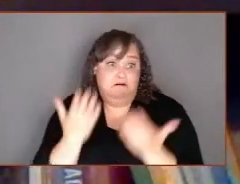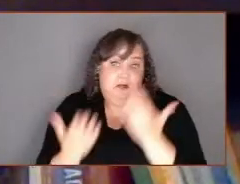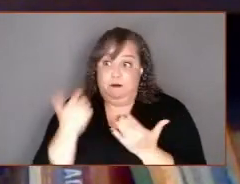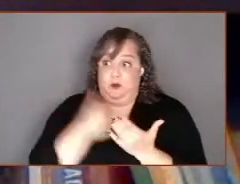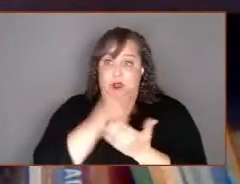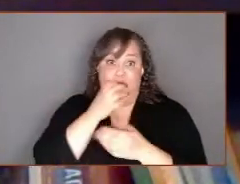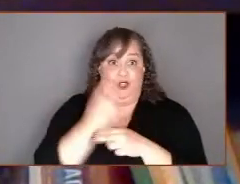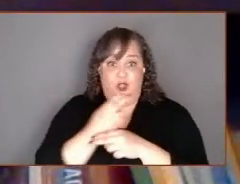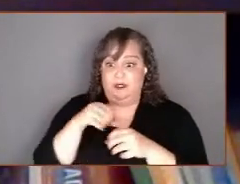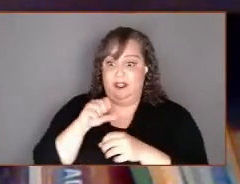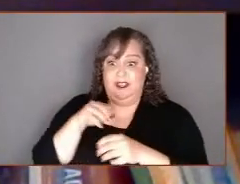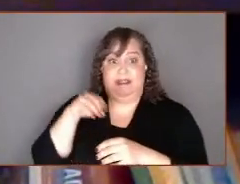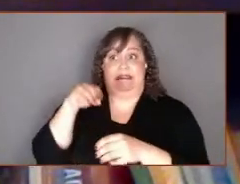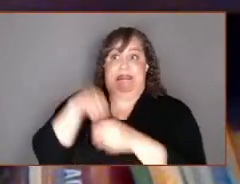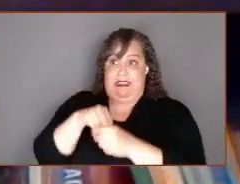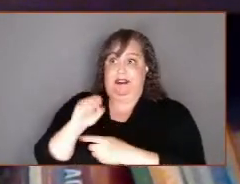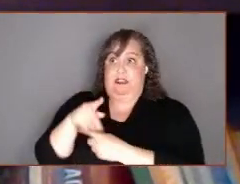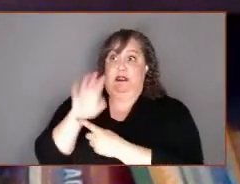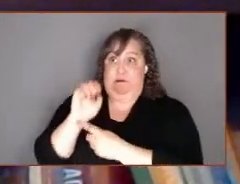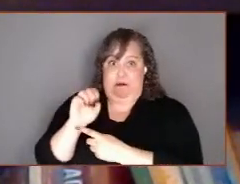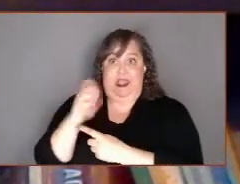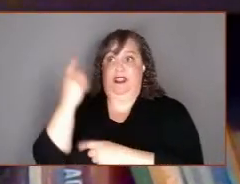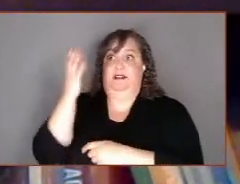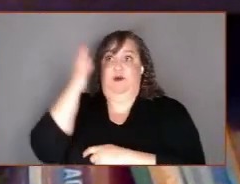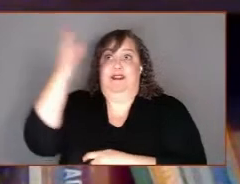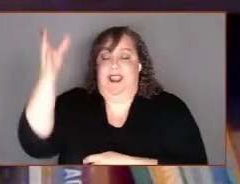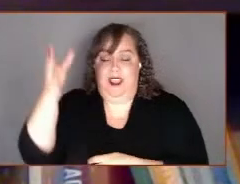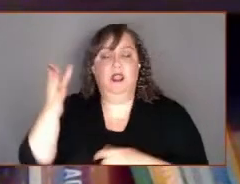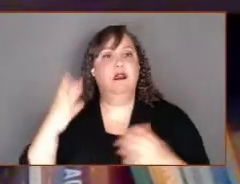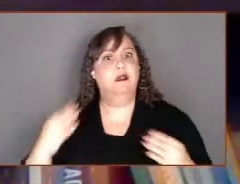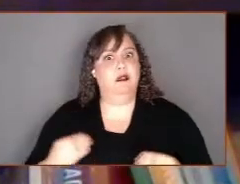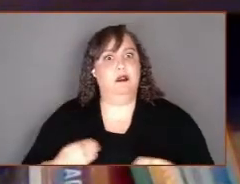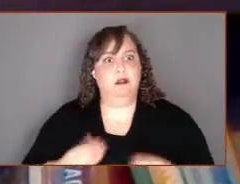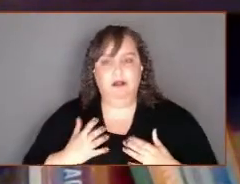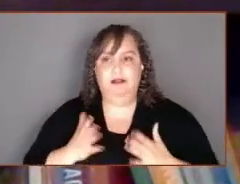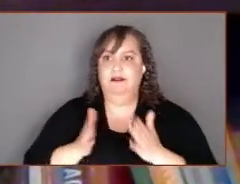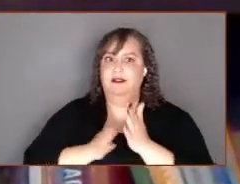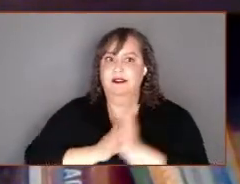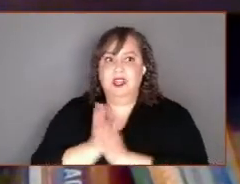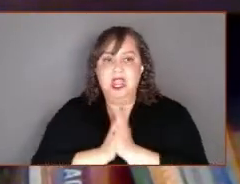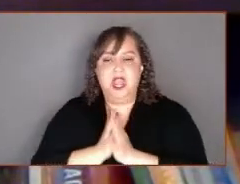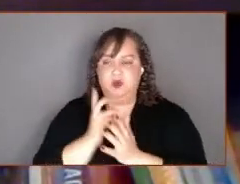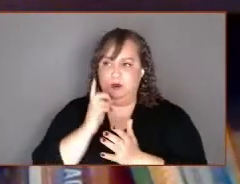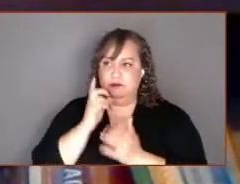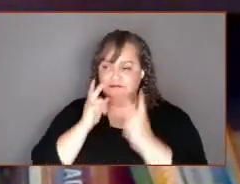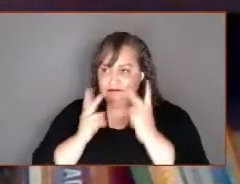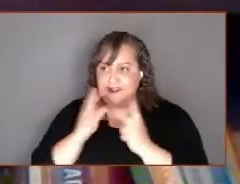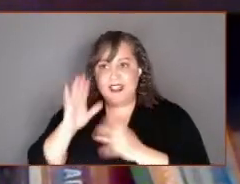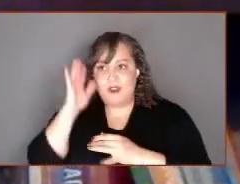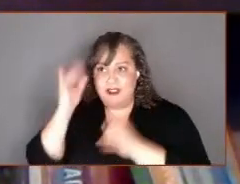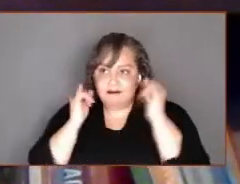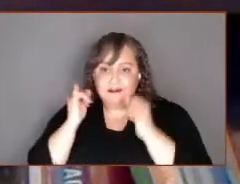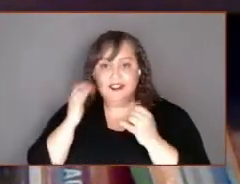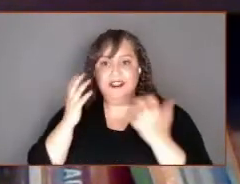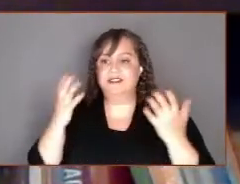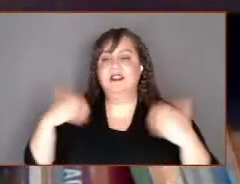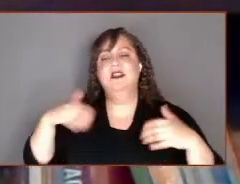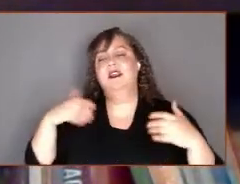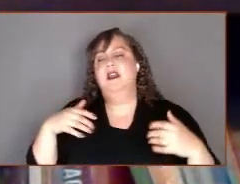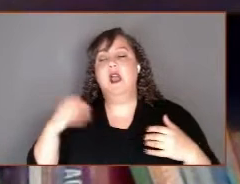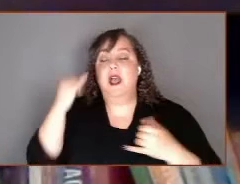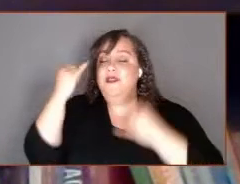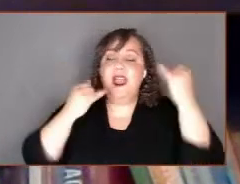quite motivating and inspiring. And to see some of the ideas they come up with, but more importantly, I think the ideas they come up with are great. But